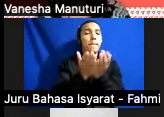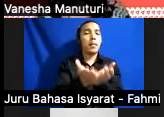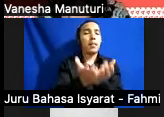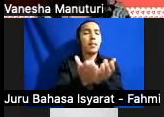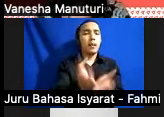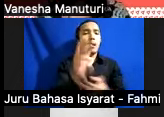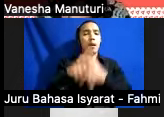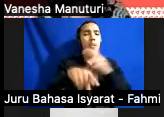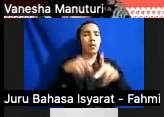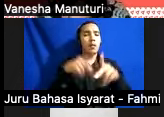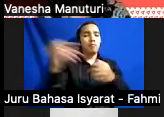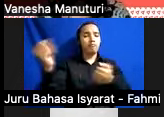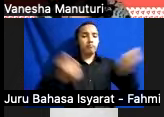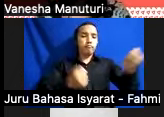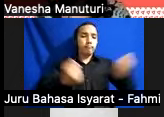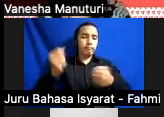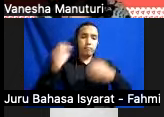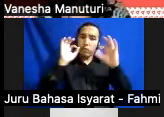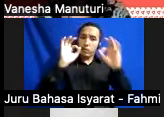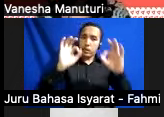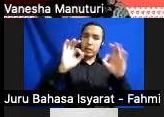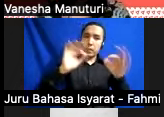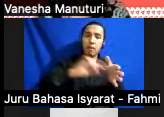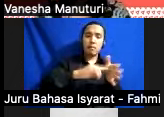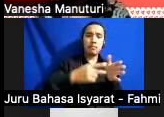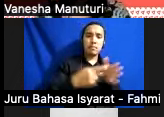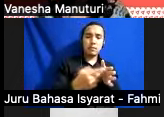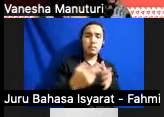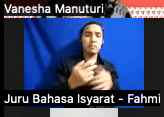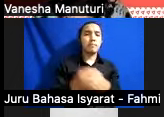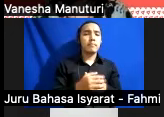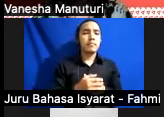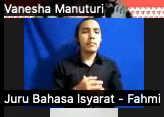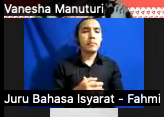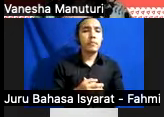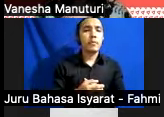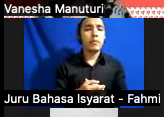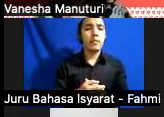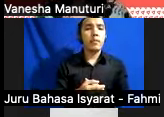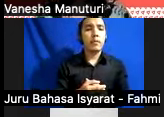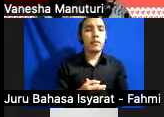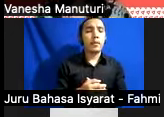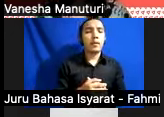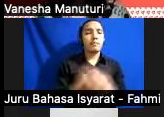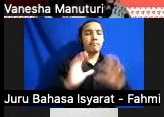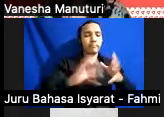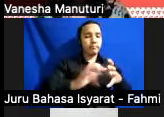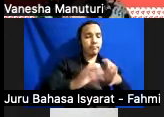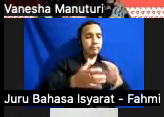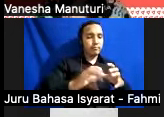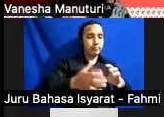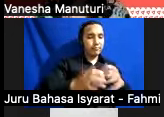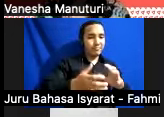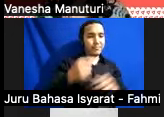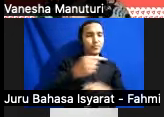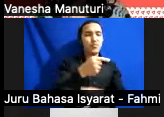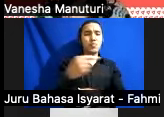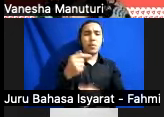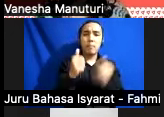in terms of in the analogy of a ship, if the machine is okay, if the machine is not working well, it's not operating